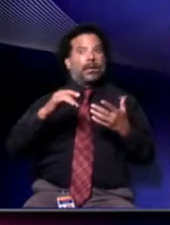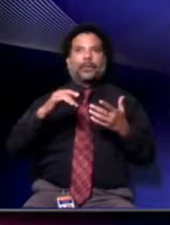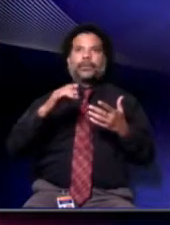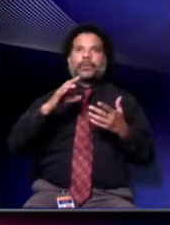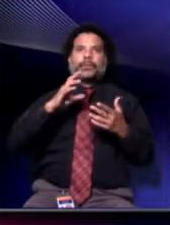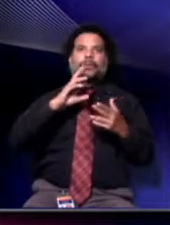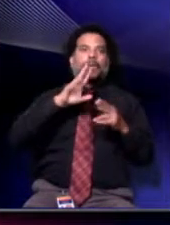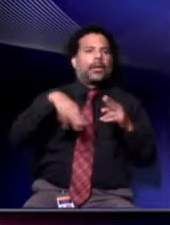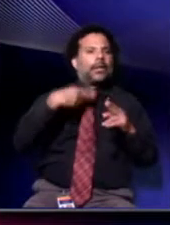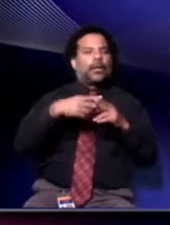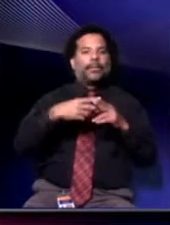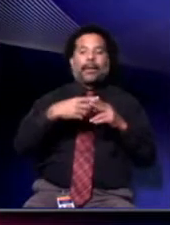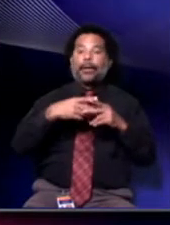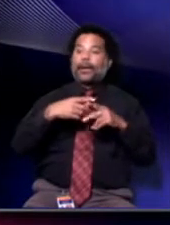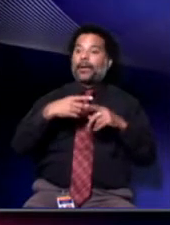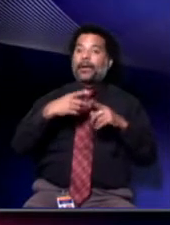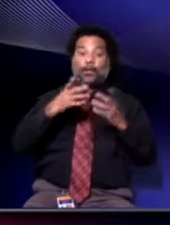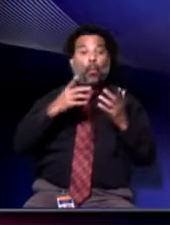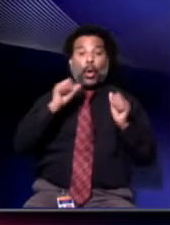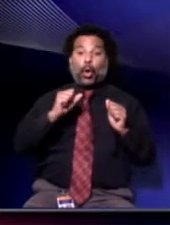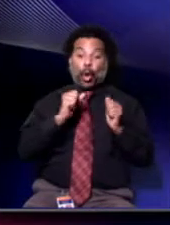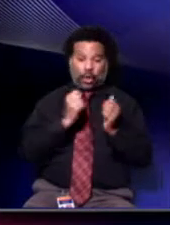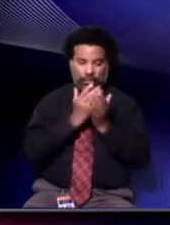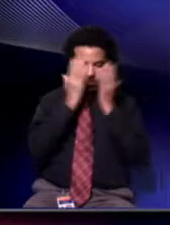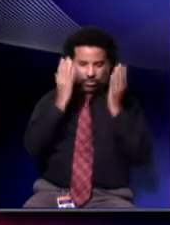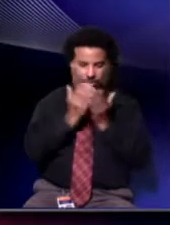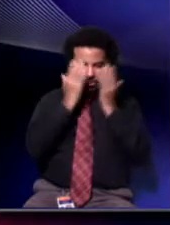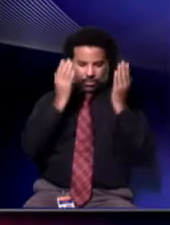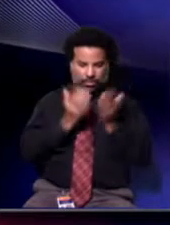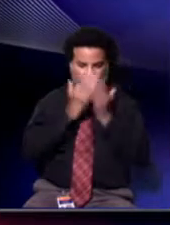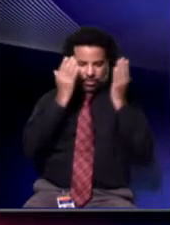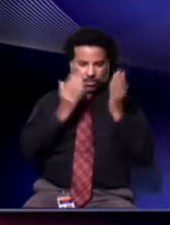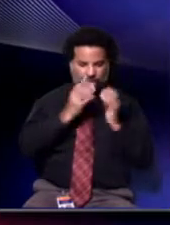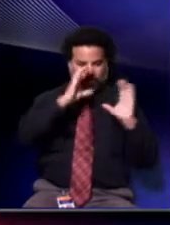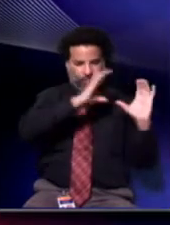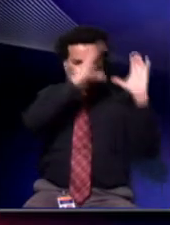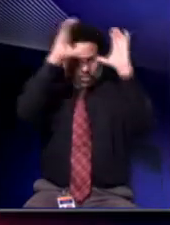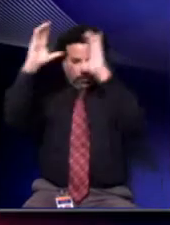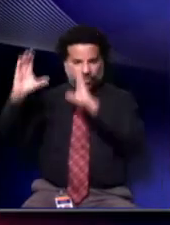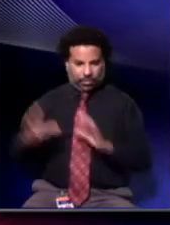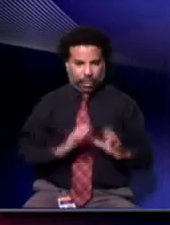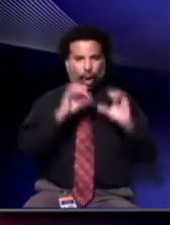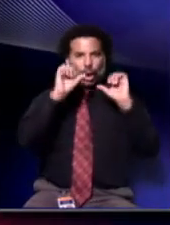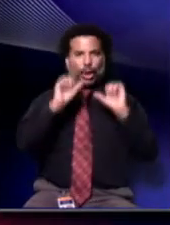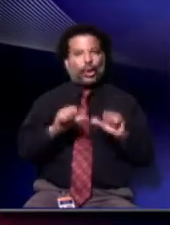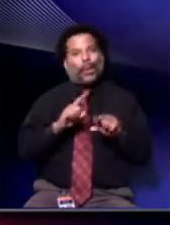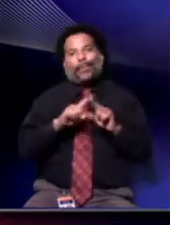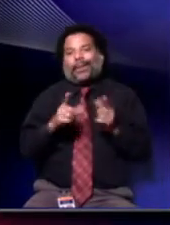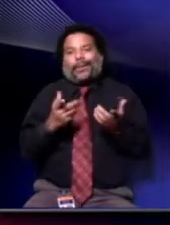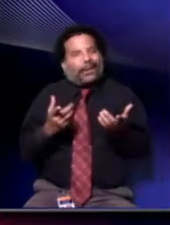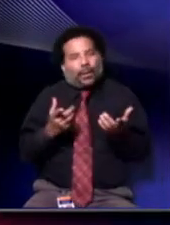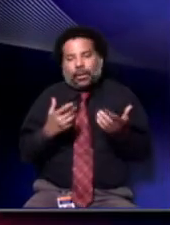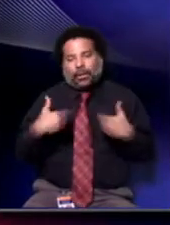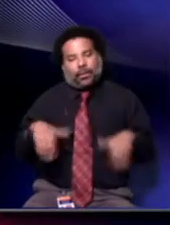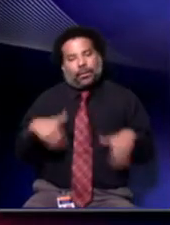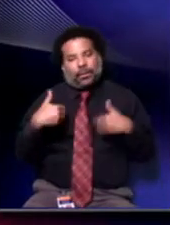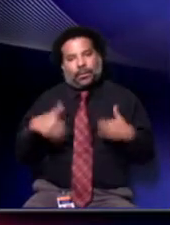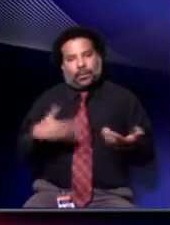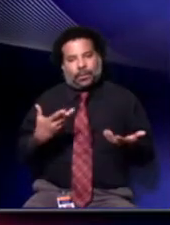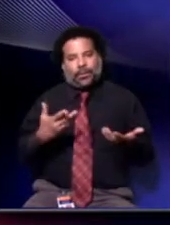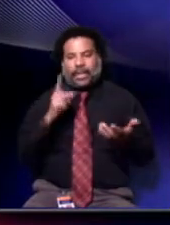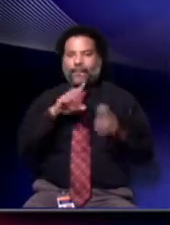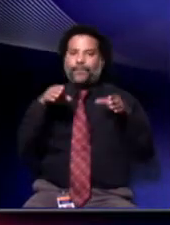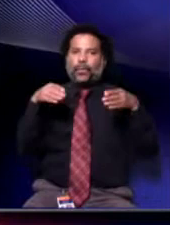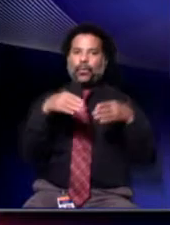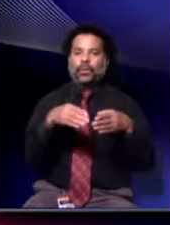insomnia reading, that we could get reports that would actually we'd be able to look through these lines and really, particularly people